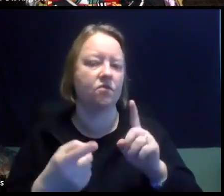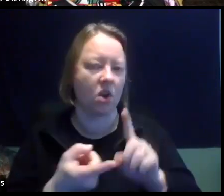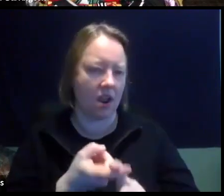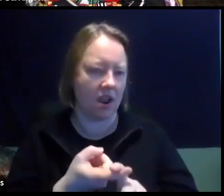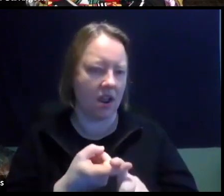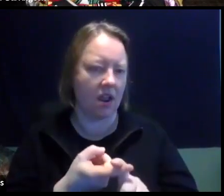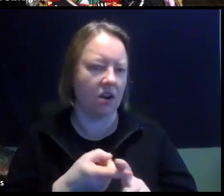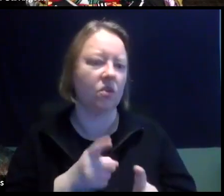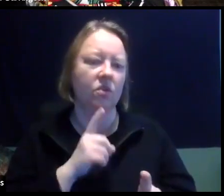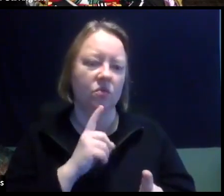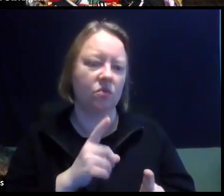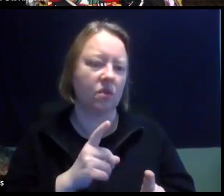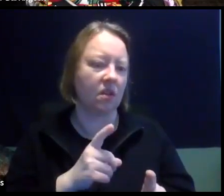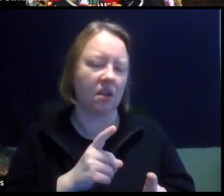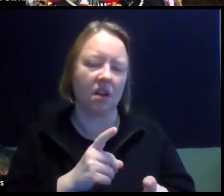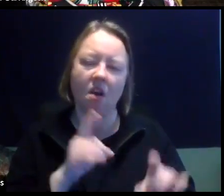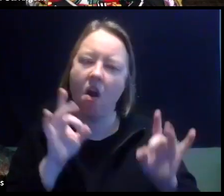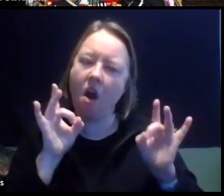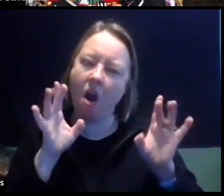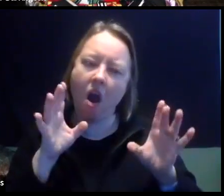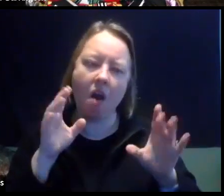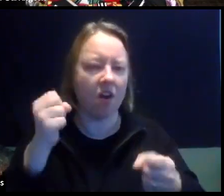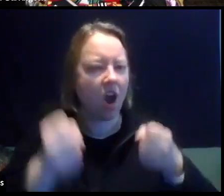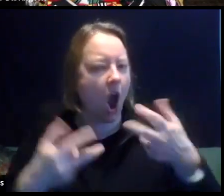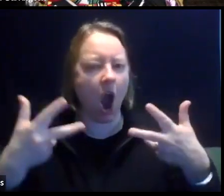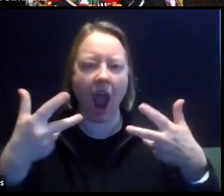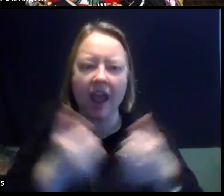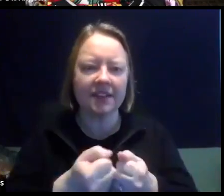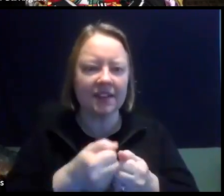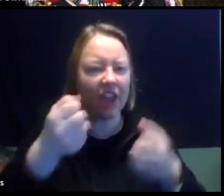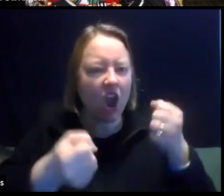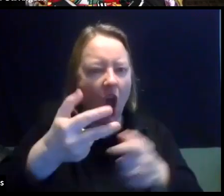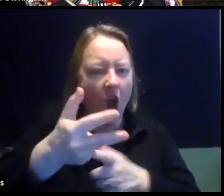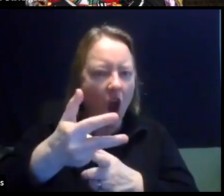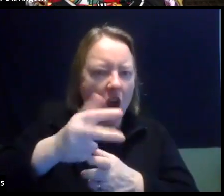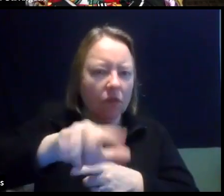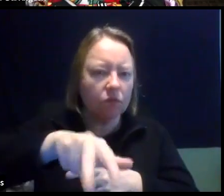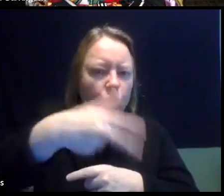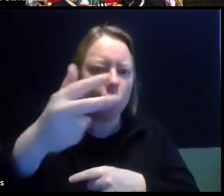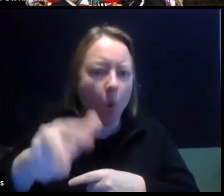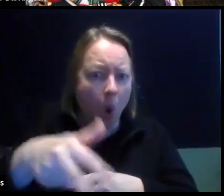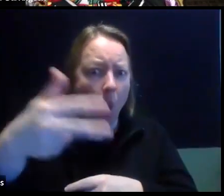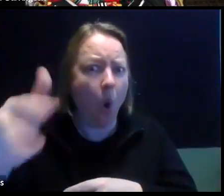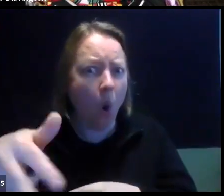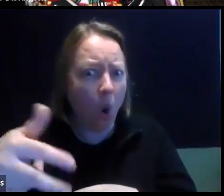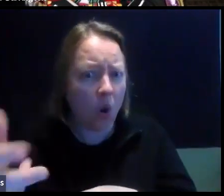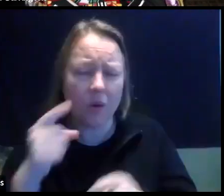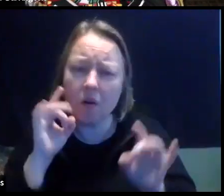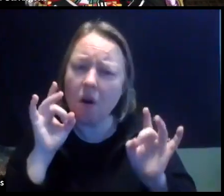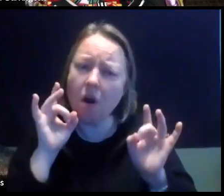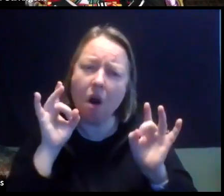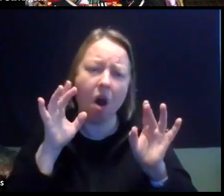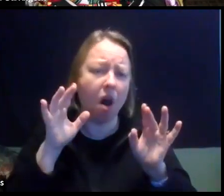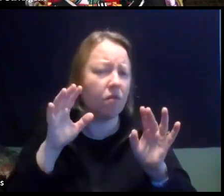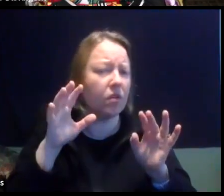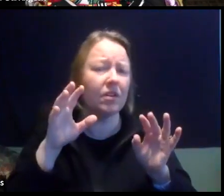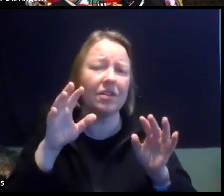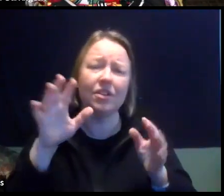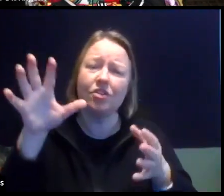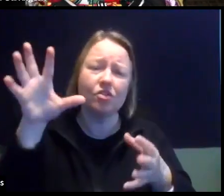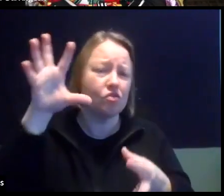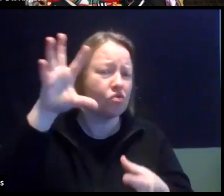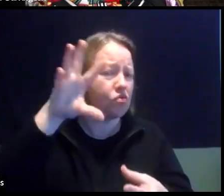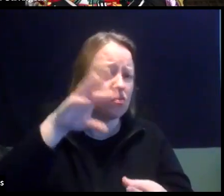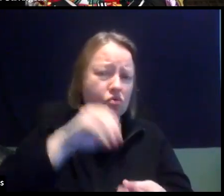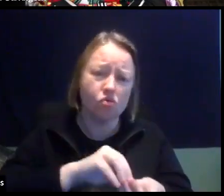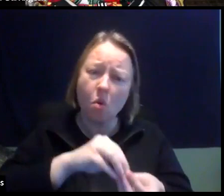a very tragic rollover car accident. It was really tragic. The car was totaled. It was a scary incident.